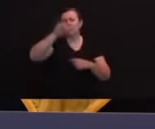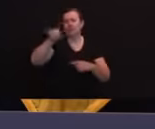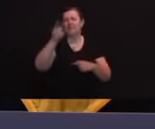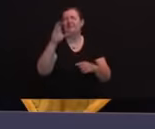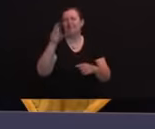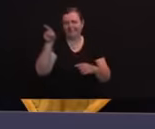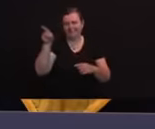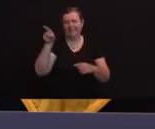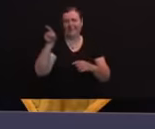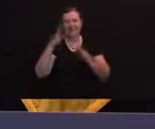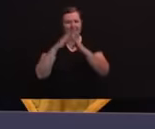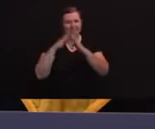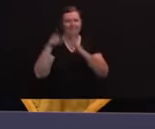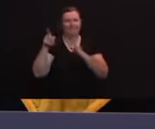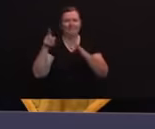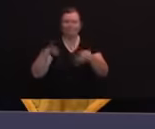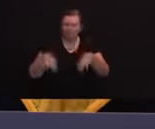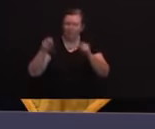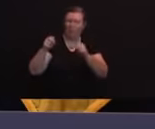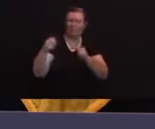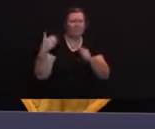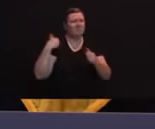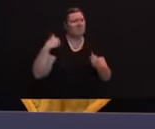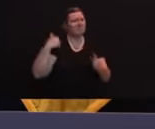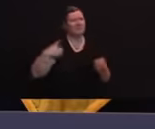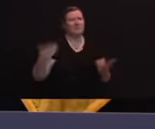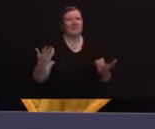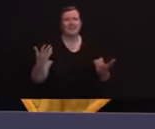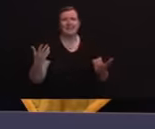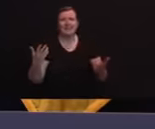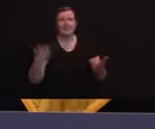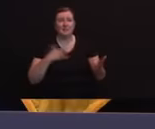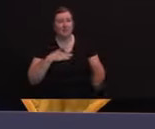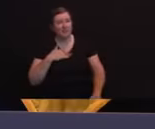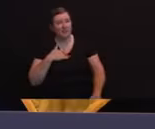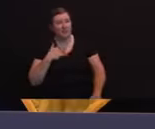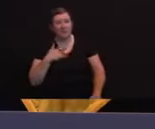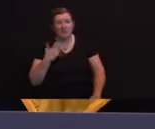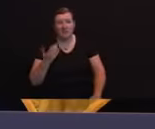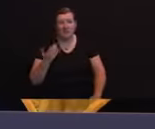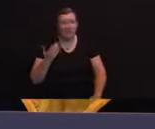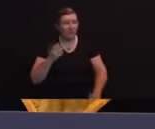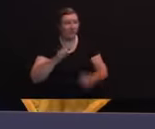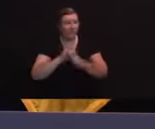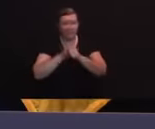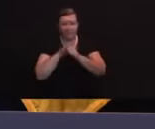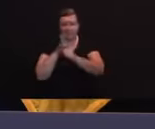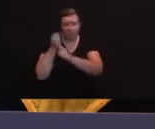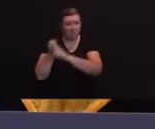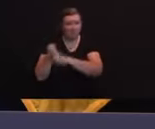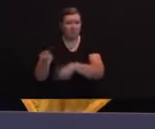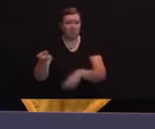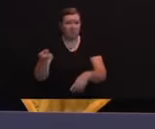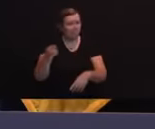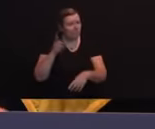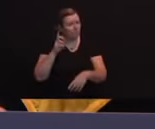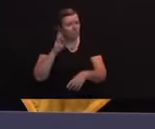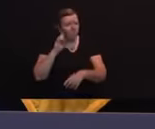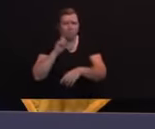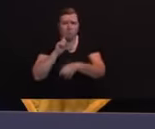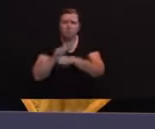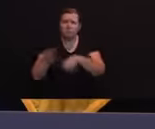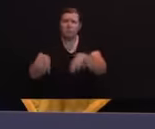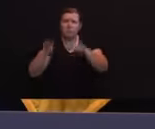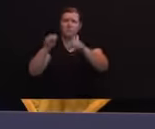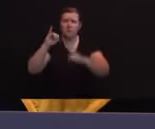hosts of. And my guess is, had COVID not hit, that would have come to pass this year. But It